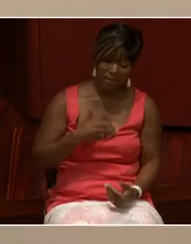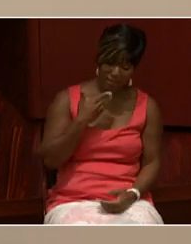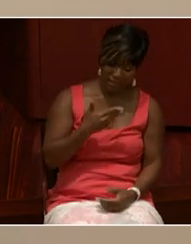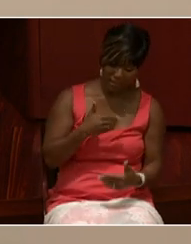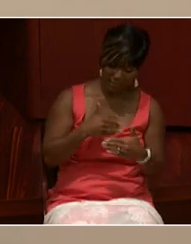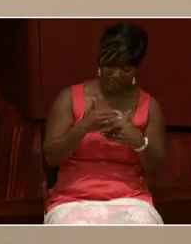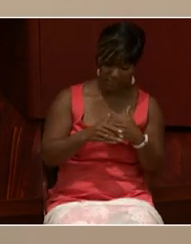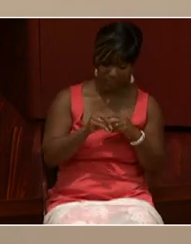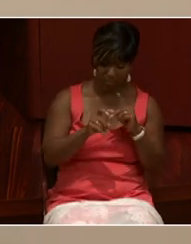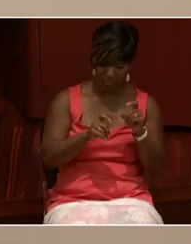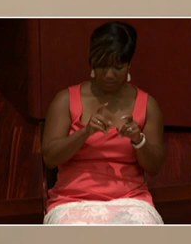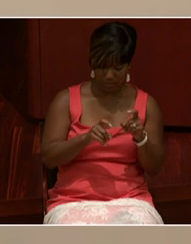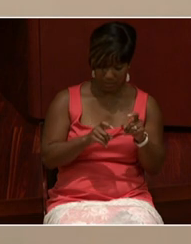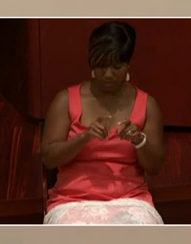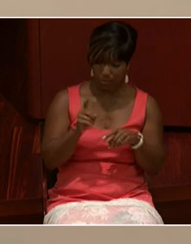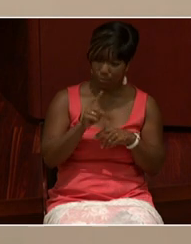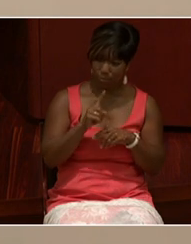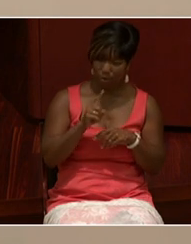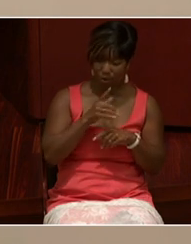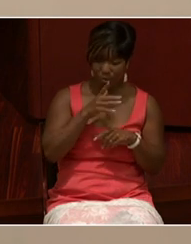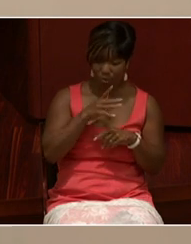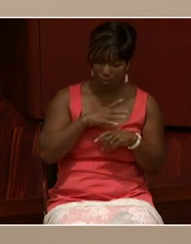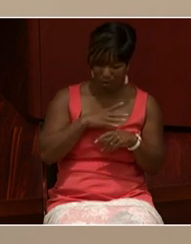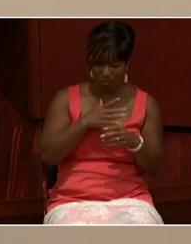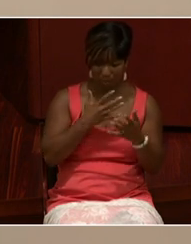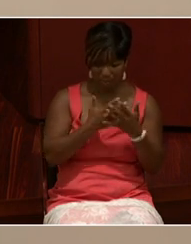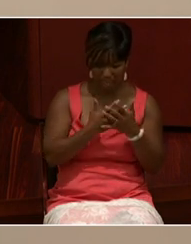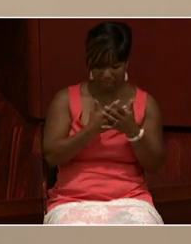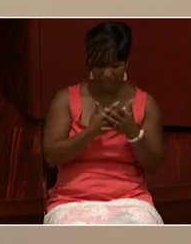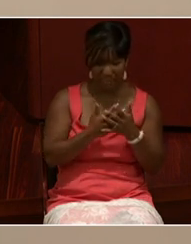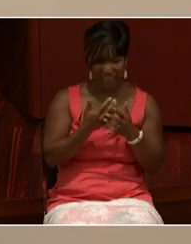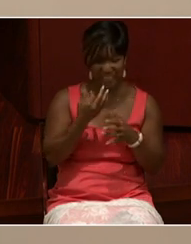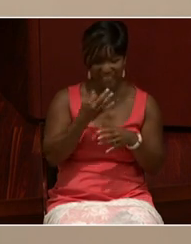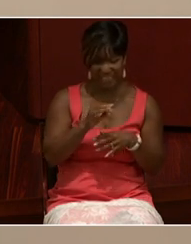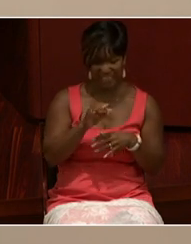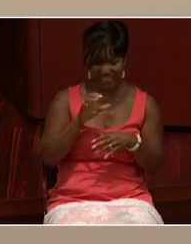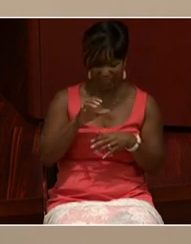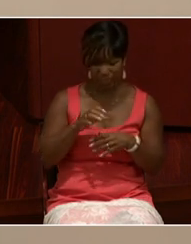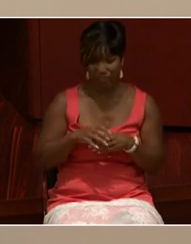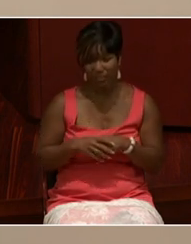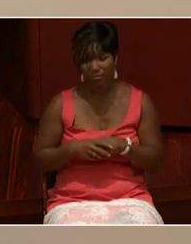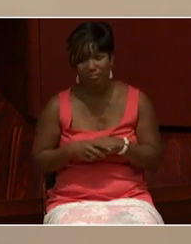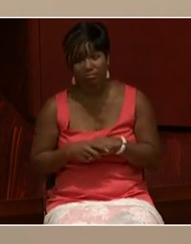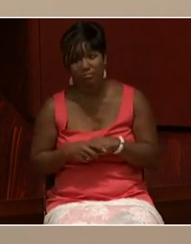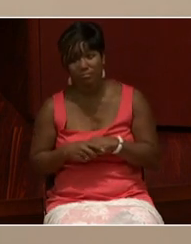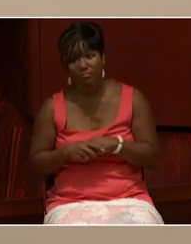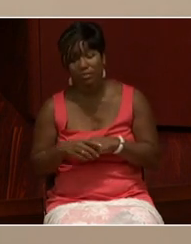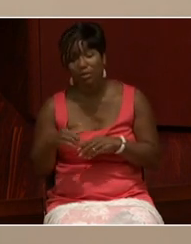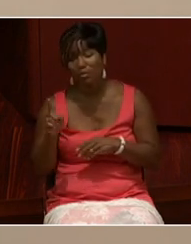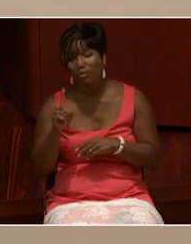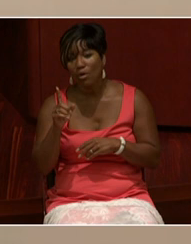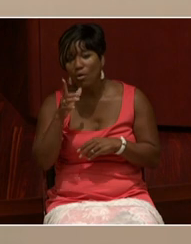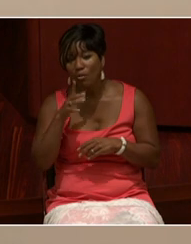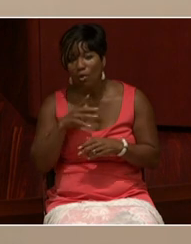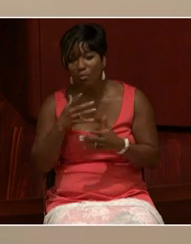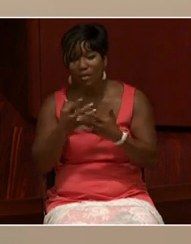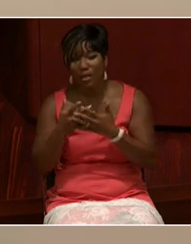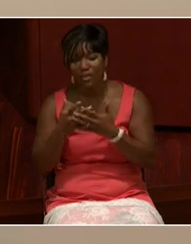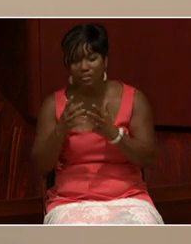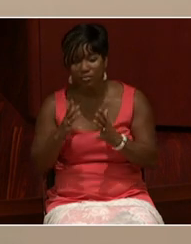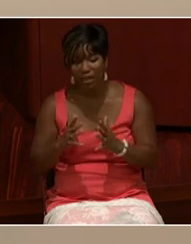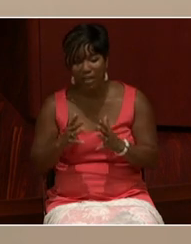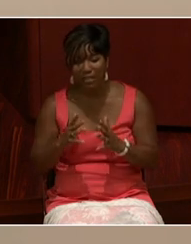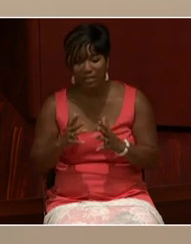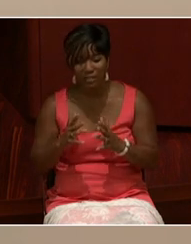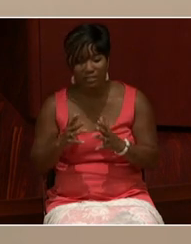next question, where were women incarcerated in the 19th century? Where were women incarcerated? There